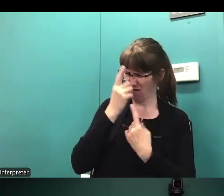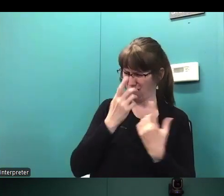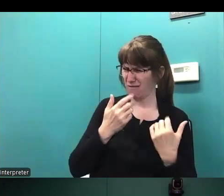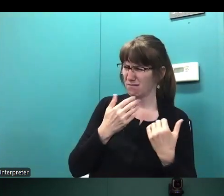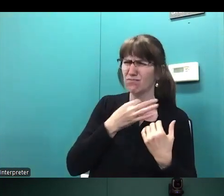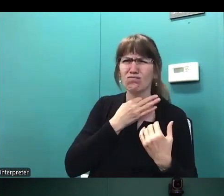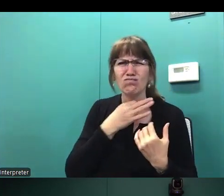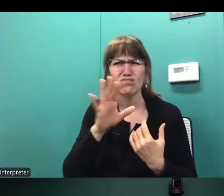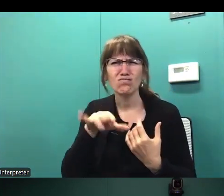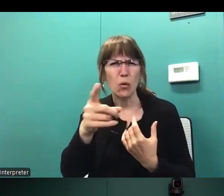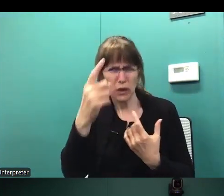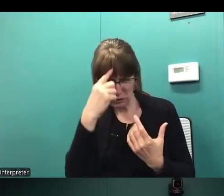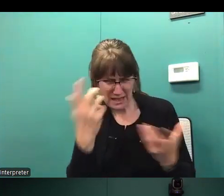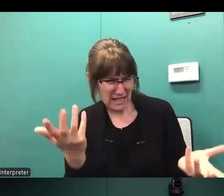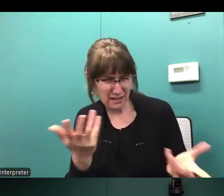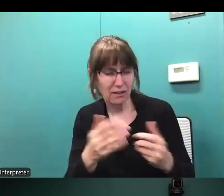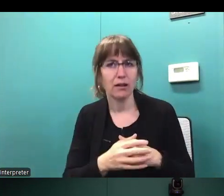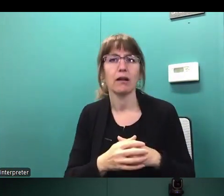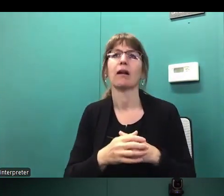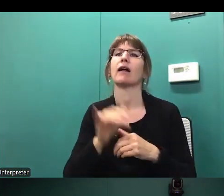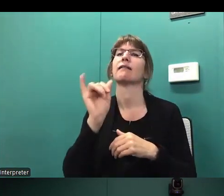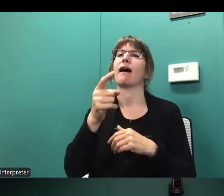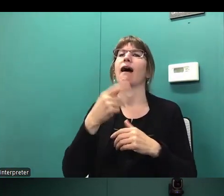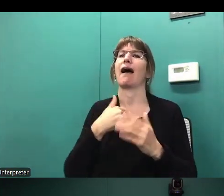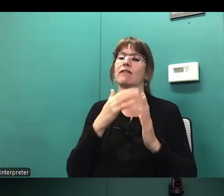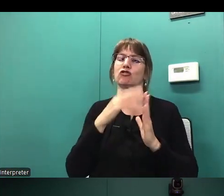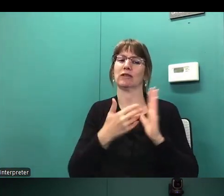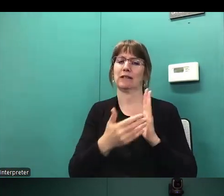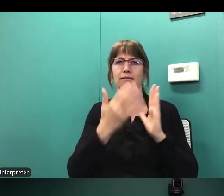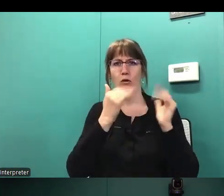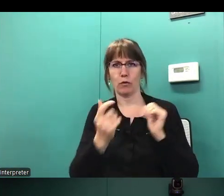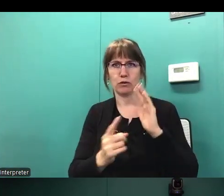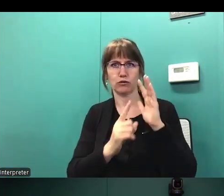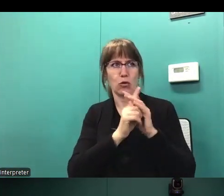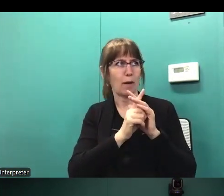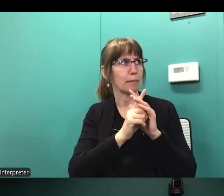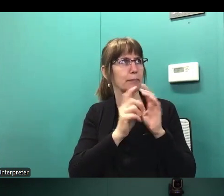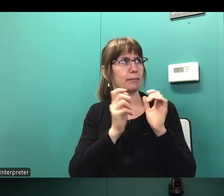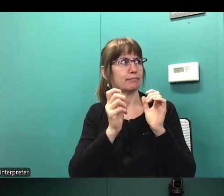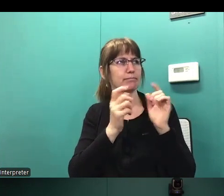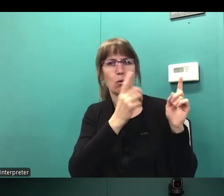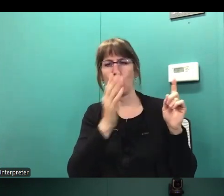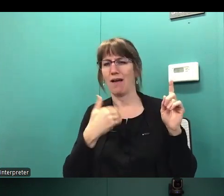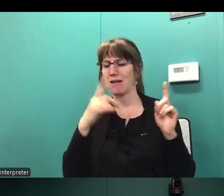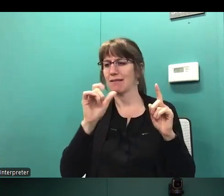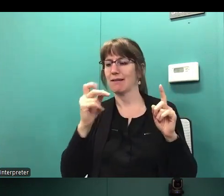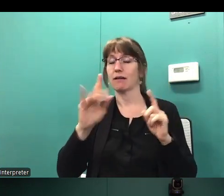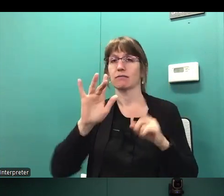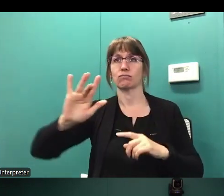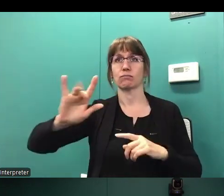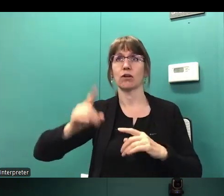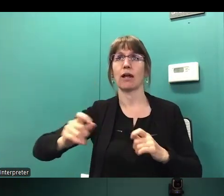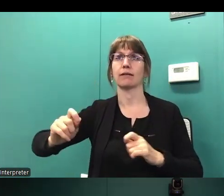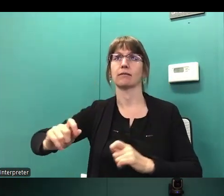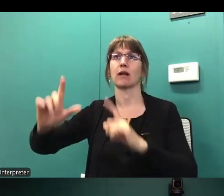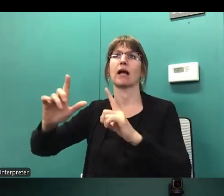do you think, and those kinds of things. And I have a sheet, I'm hoping it'll show up with a link that certain questions